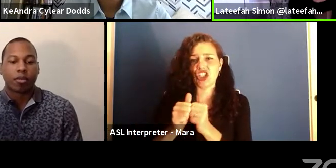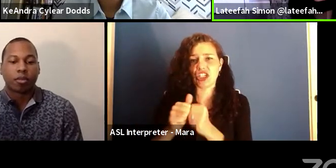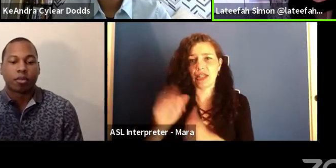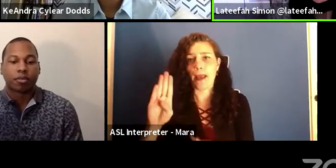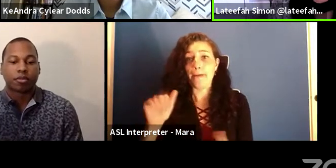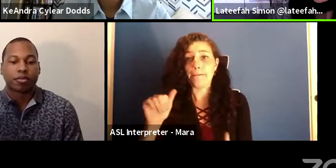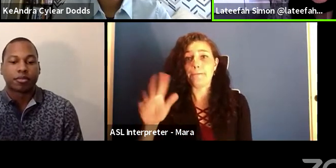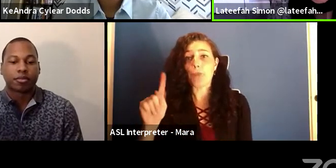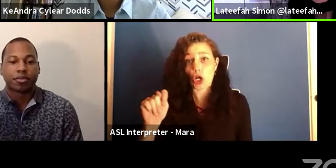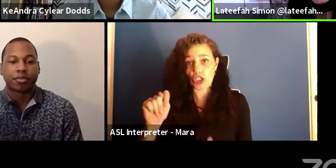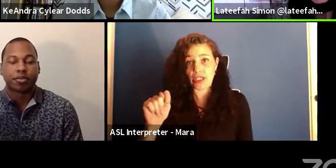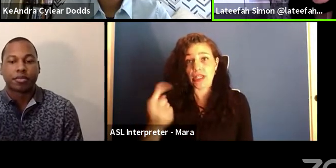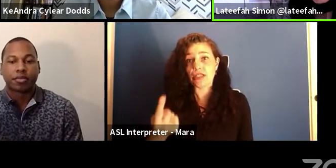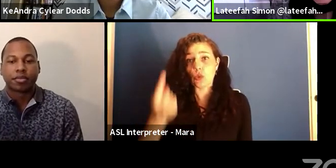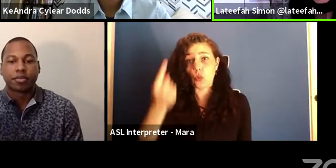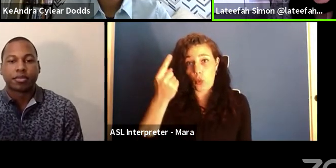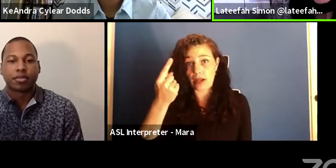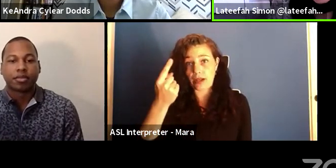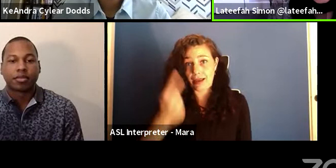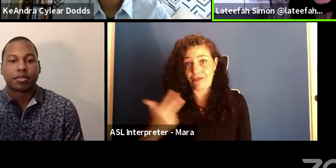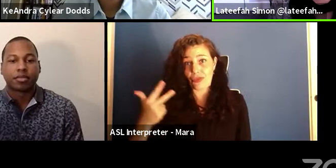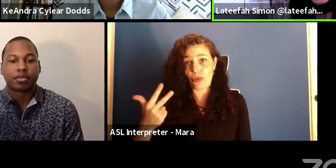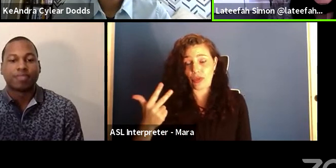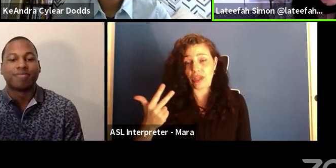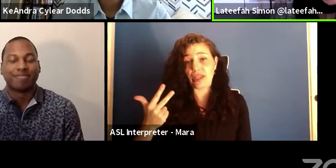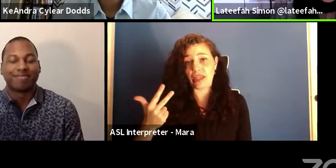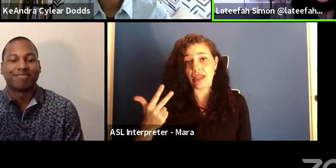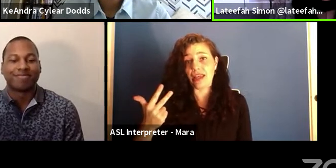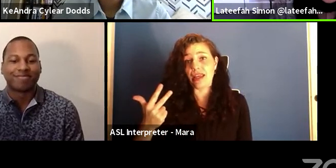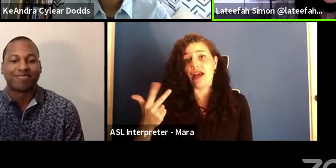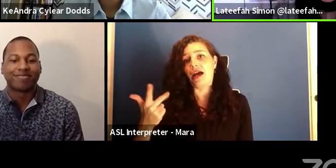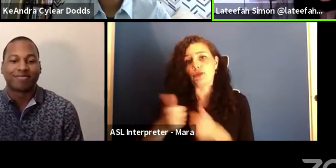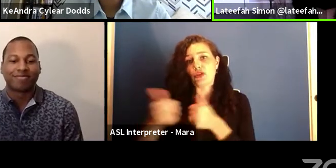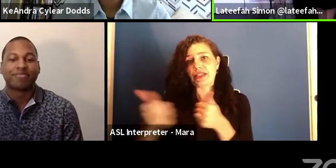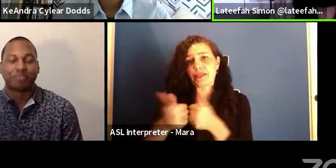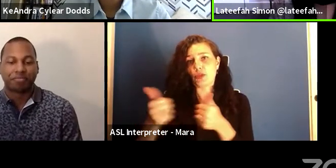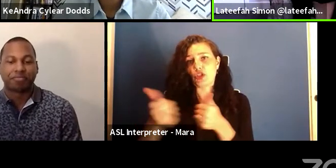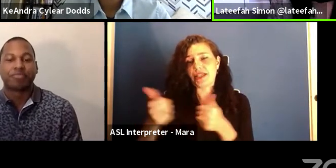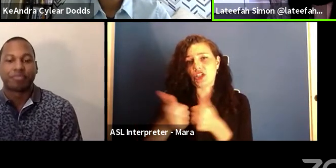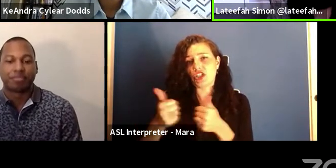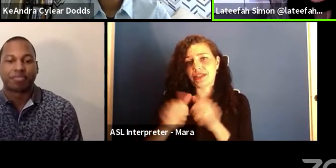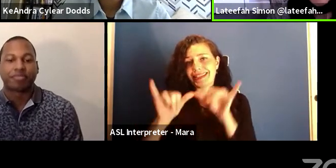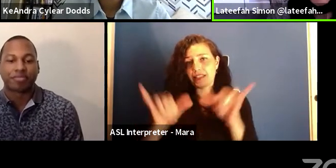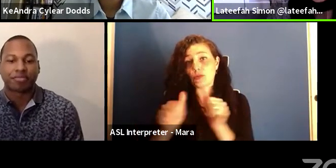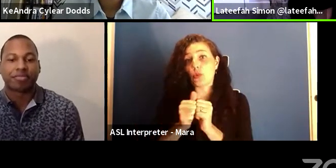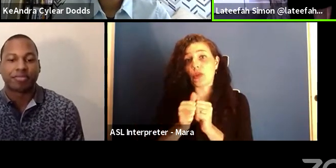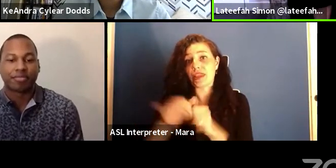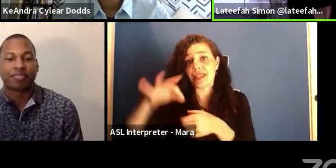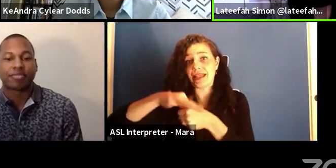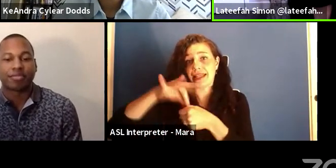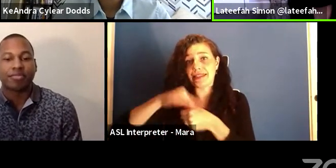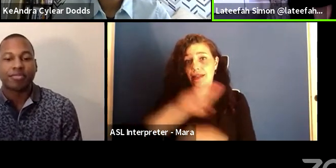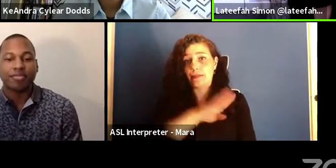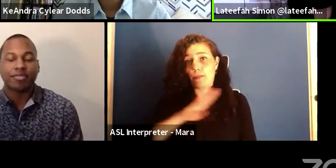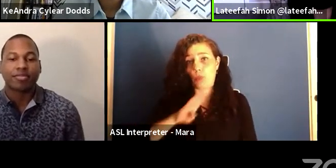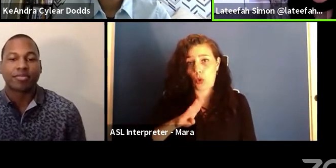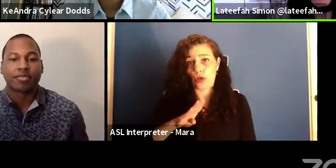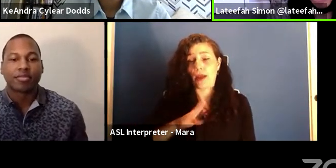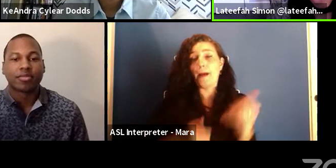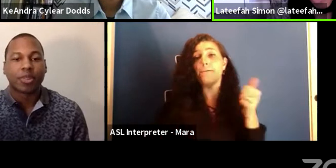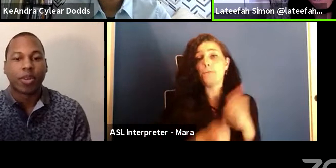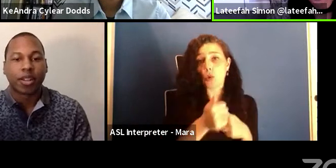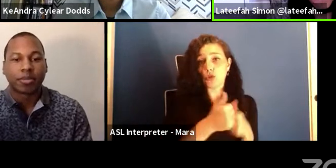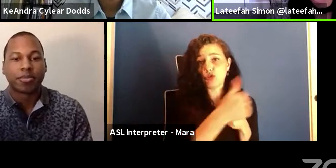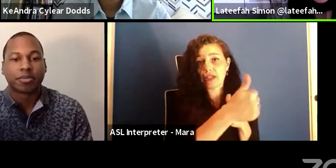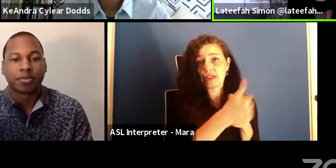3 transportation systems in the country that has an elected board. It's not like a regular thing. Most transit institutions have appointed